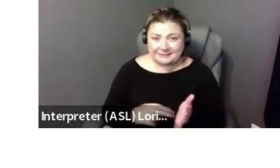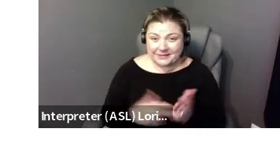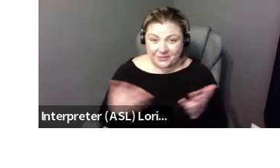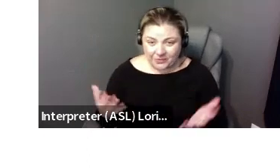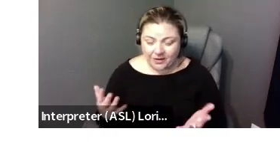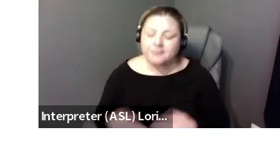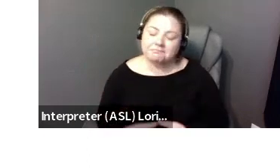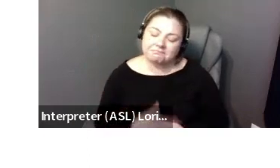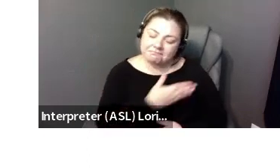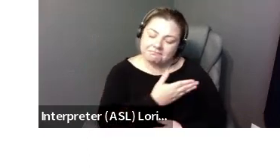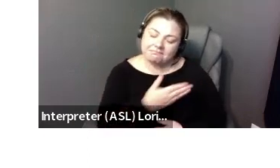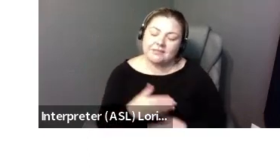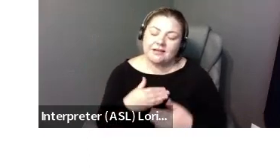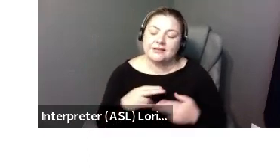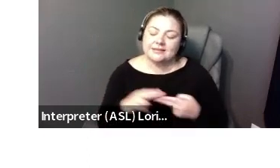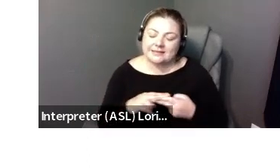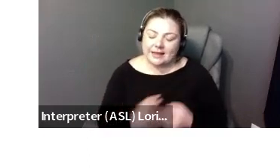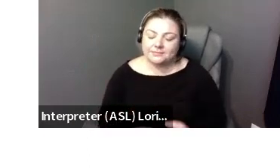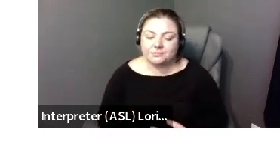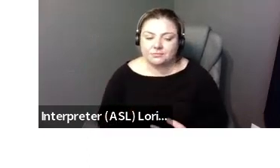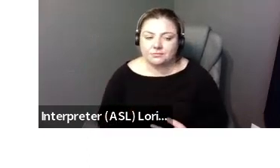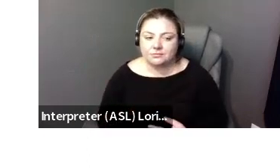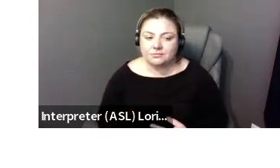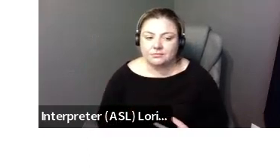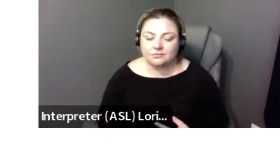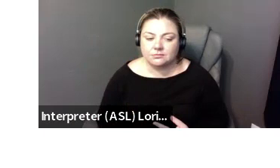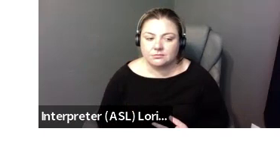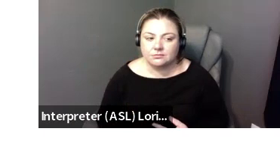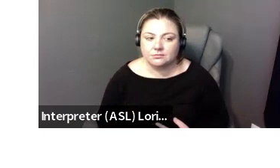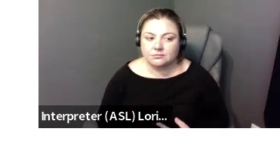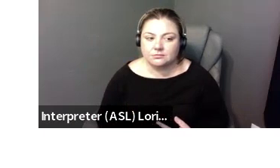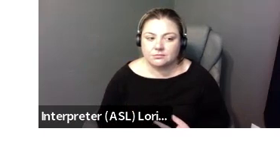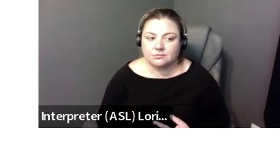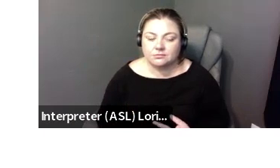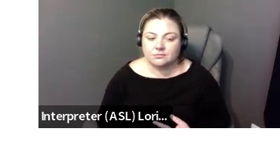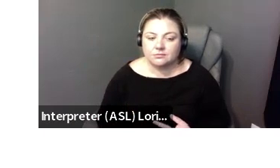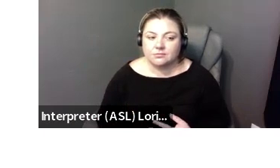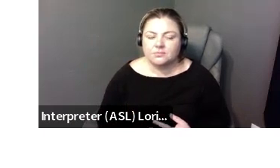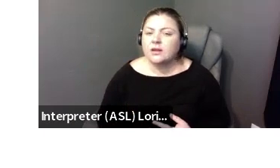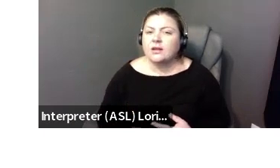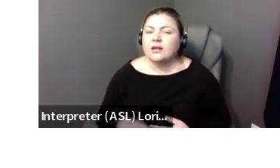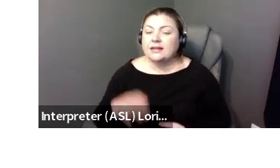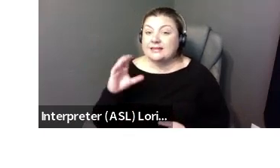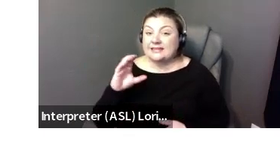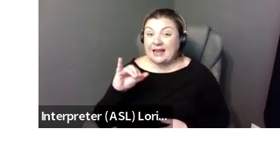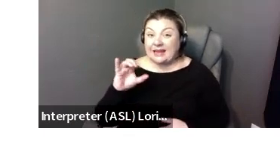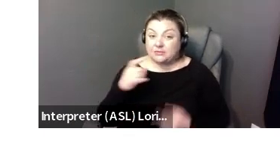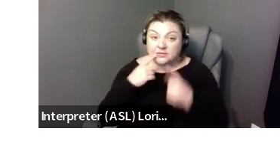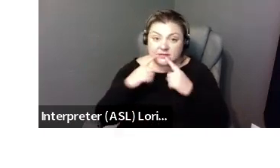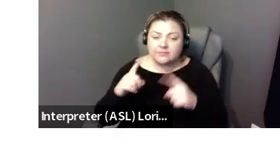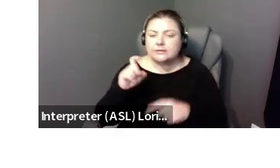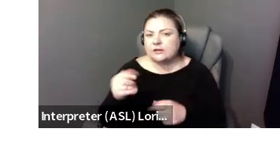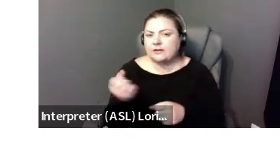Okay, so there are quite a few components involved in building a successful CIE. There are many examples across the